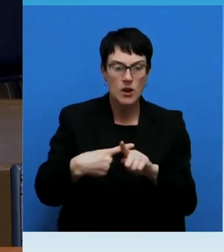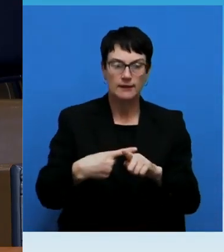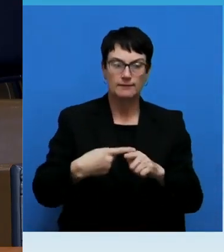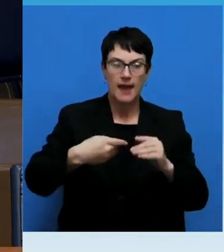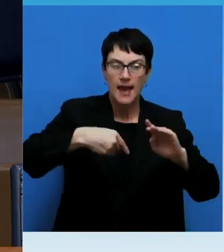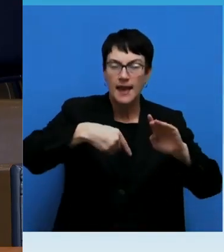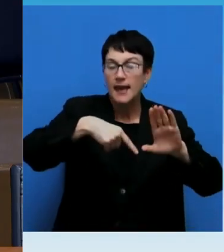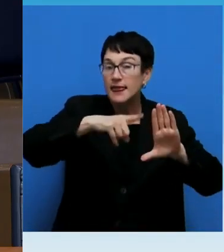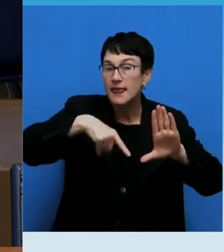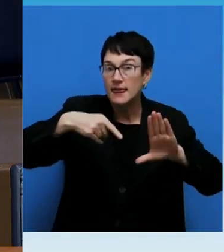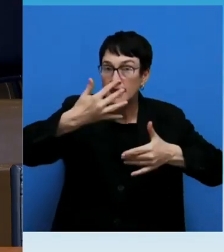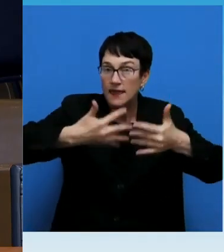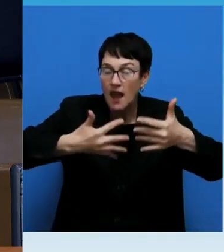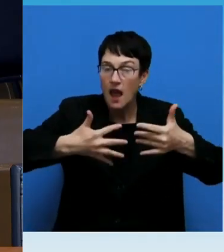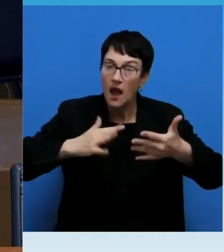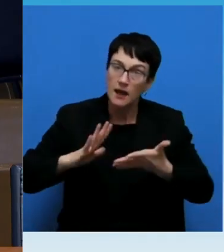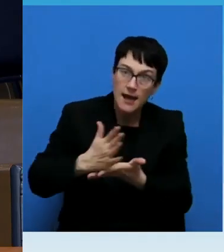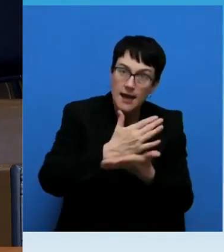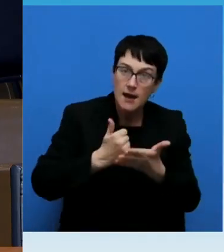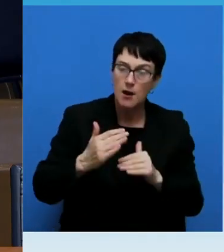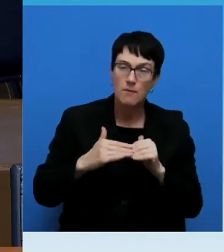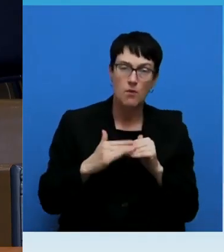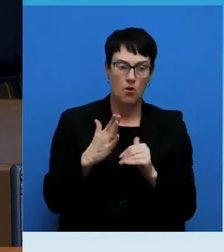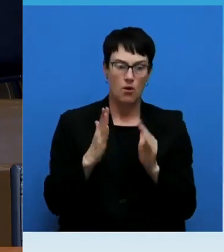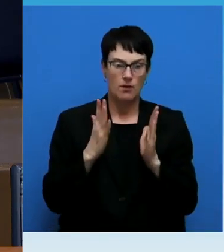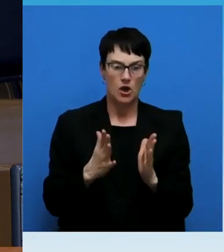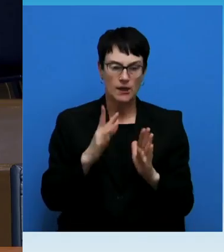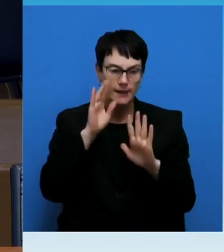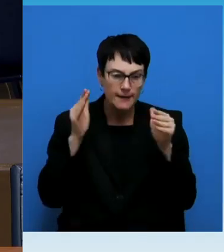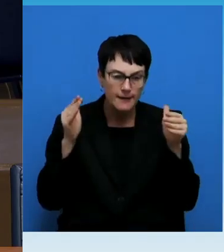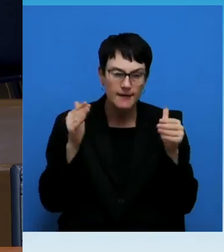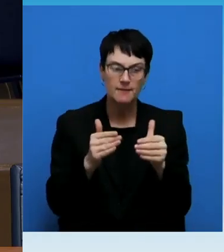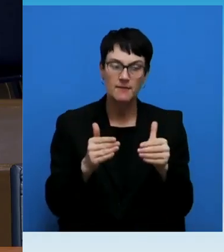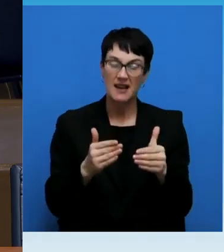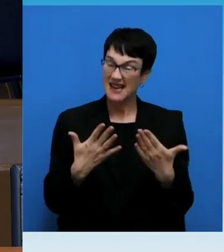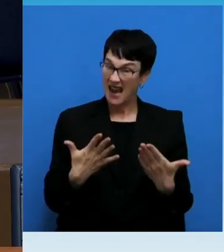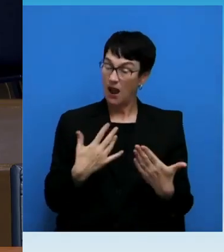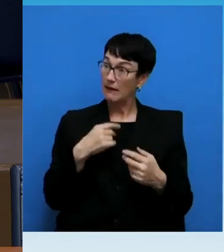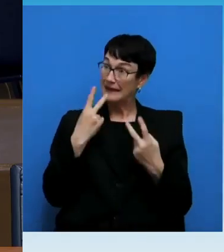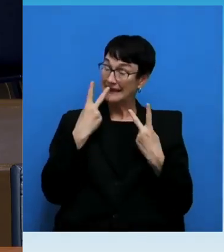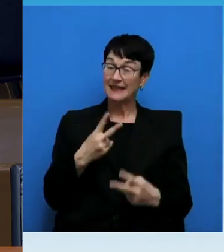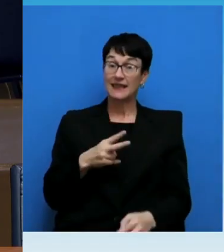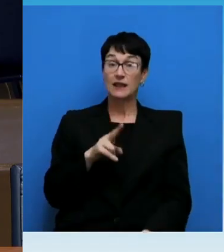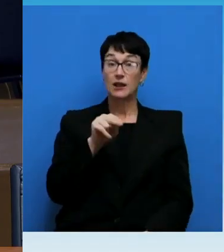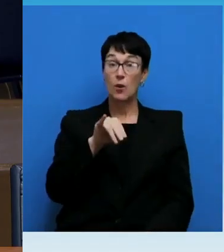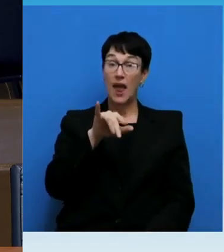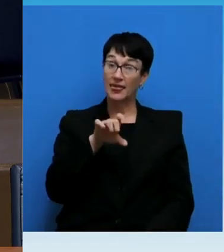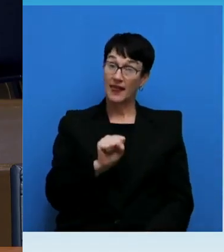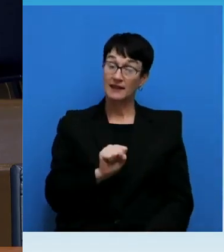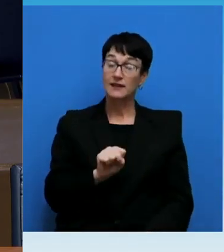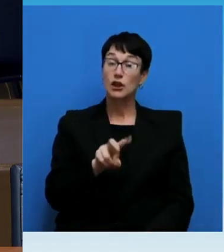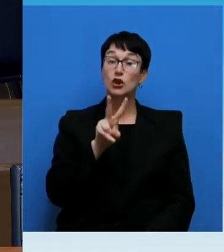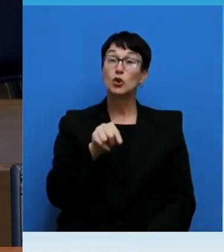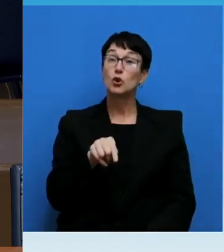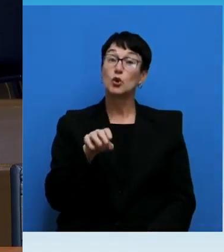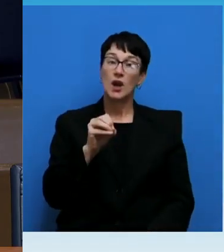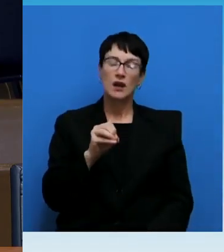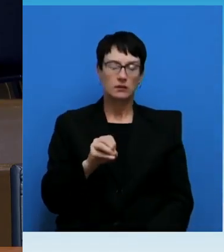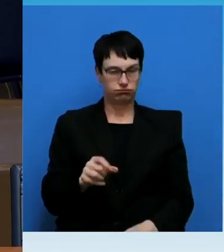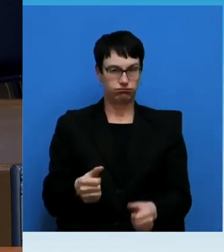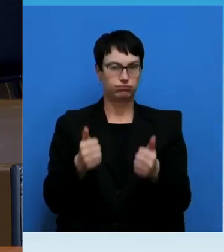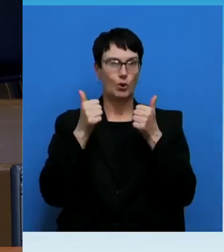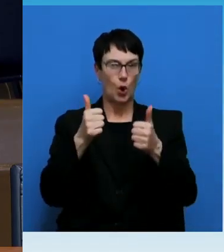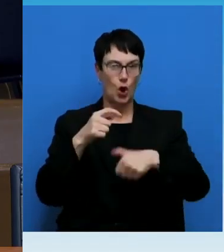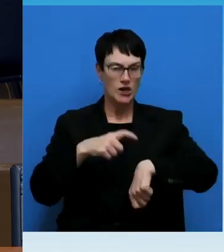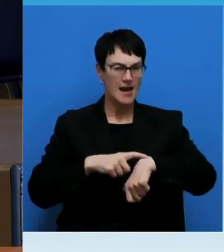a renewed commitment to results. It offers a sharper strategic vision, enhanced accountability